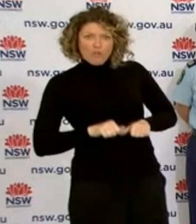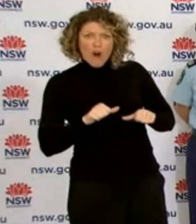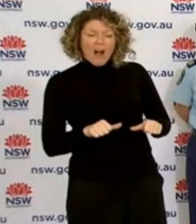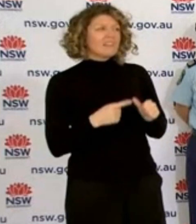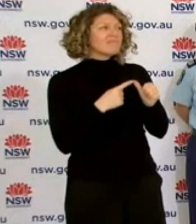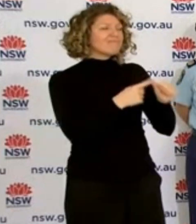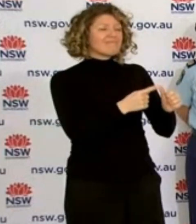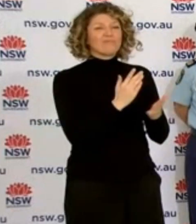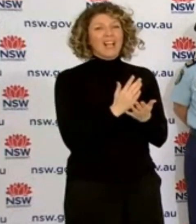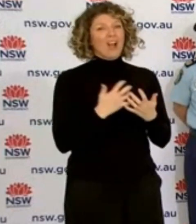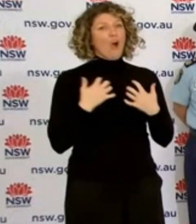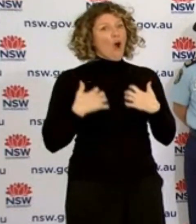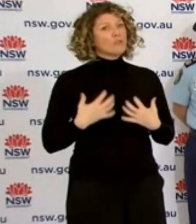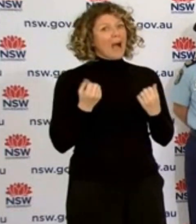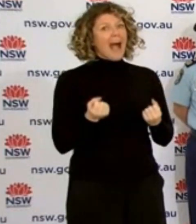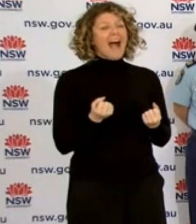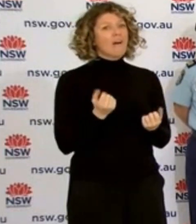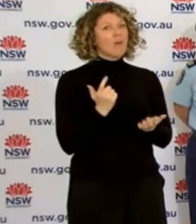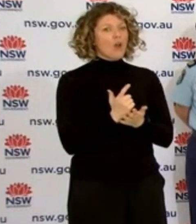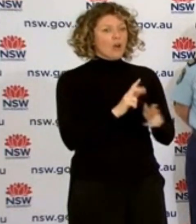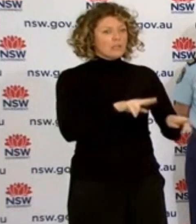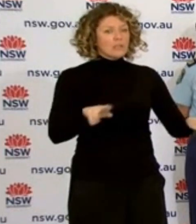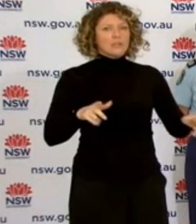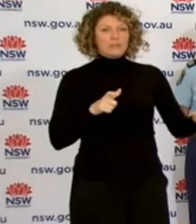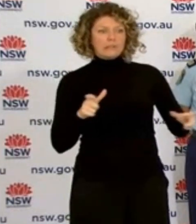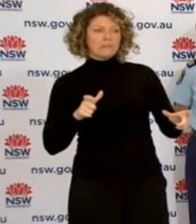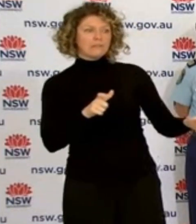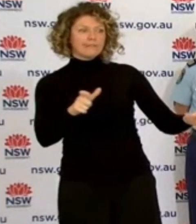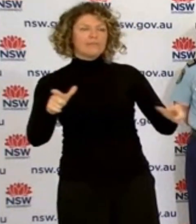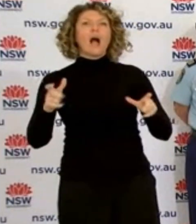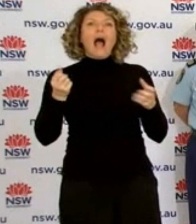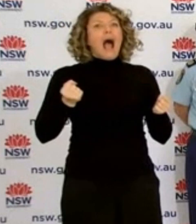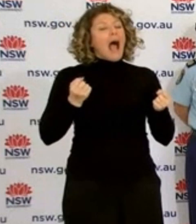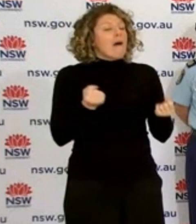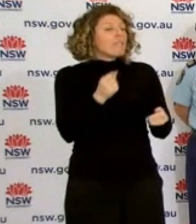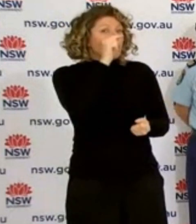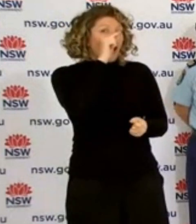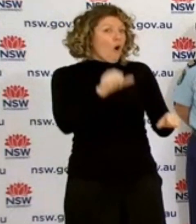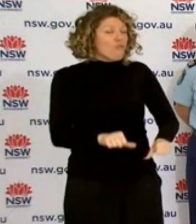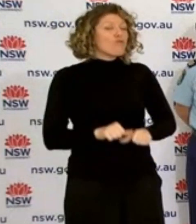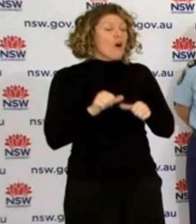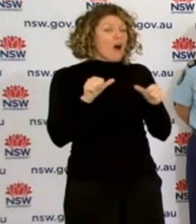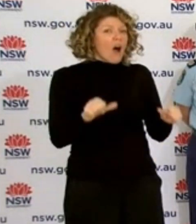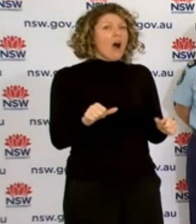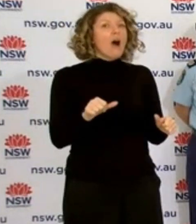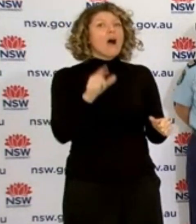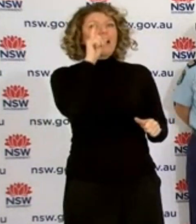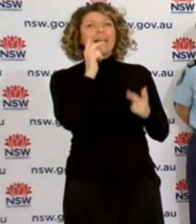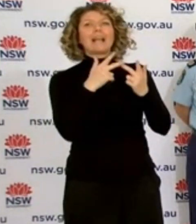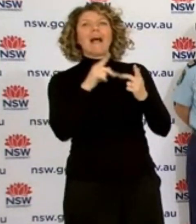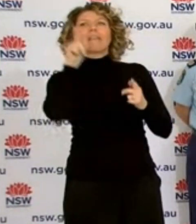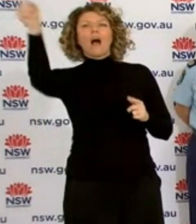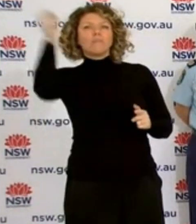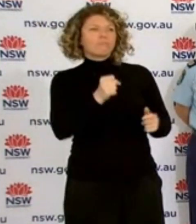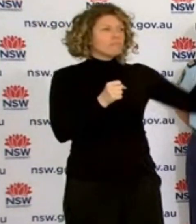frank. But it is a big health system, and we have got the capacity to draw on services